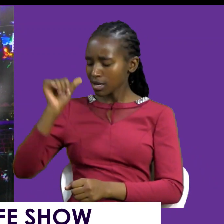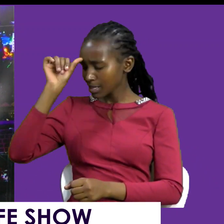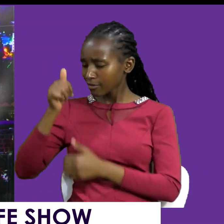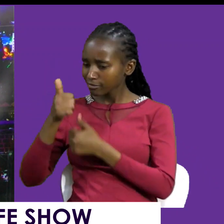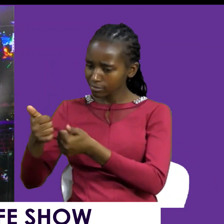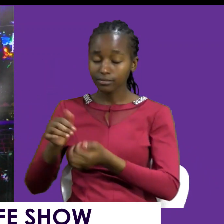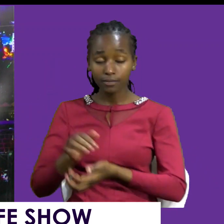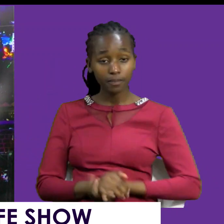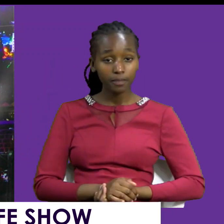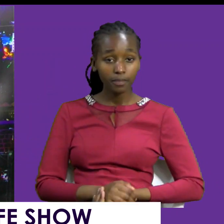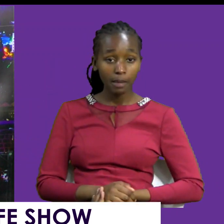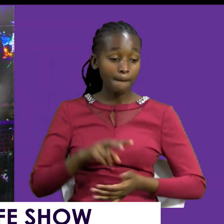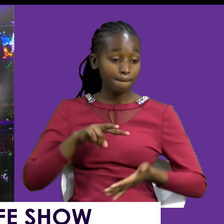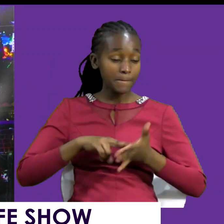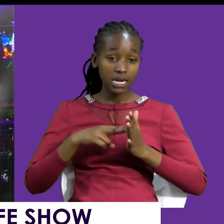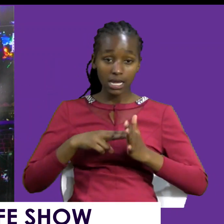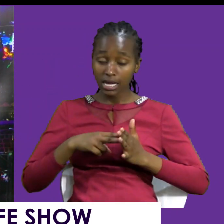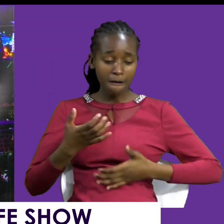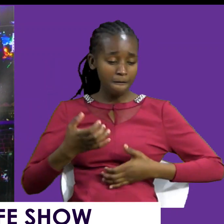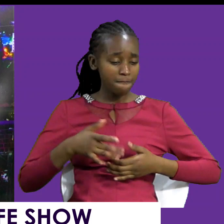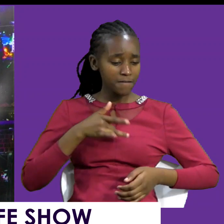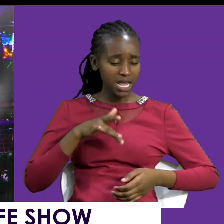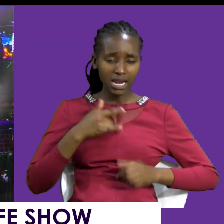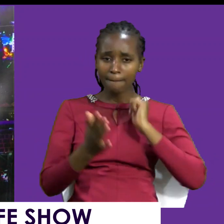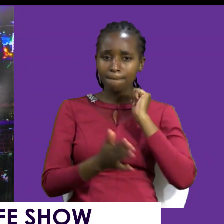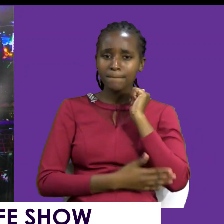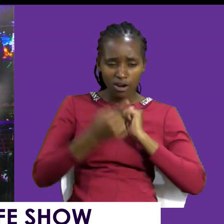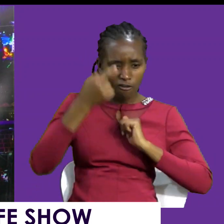that feeling out of you. It's a projection.